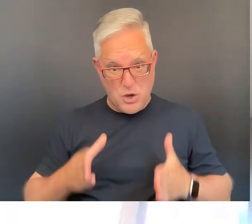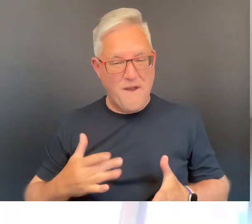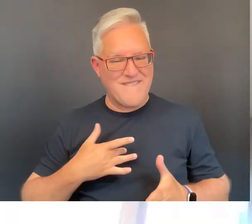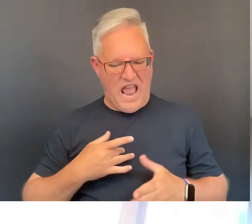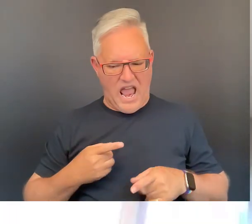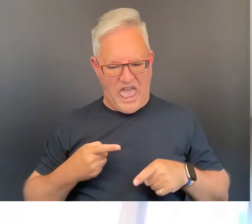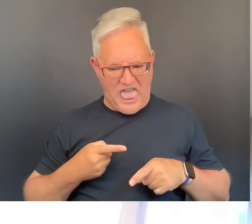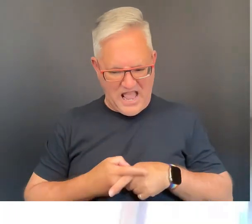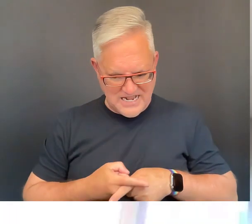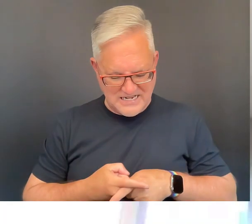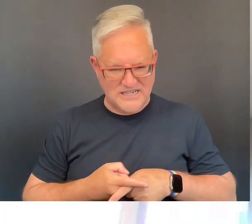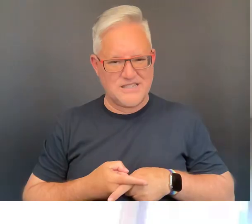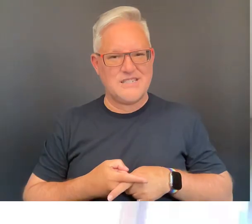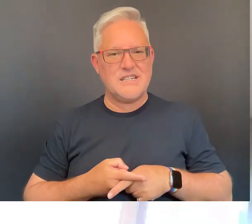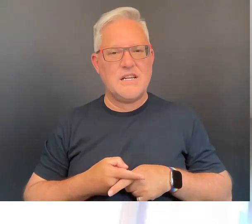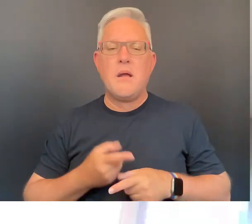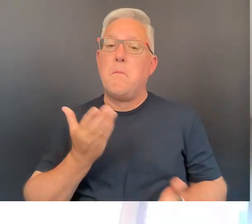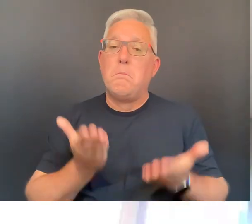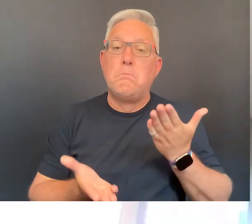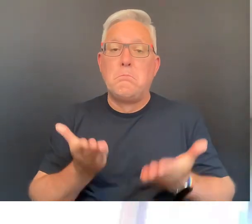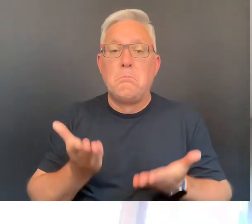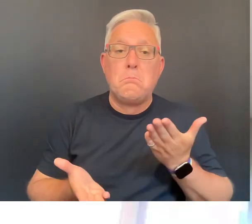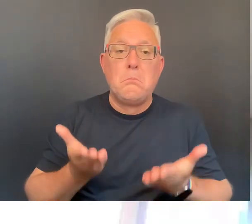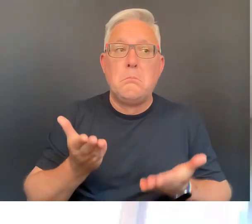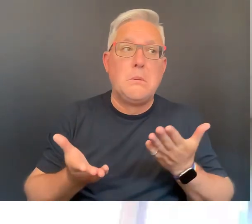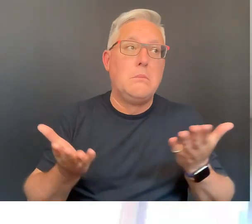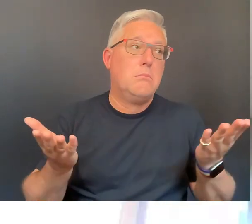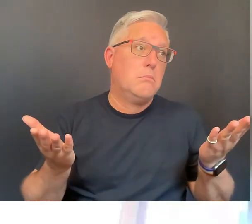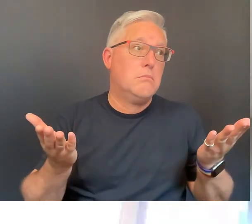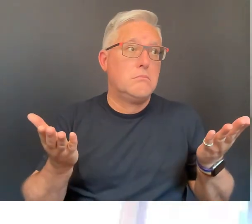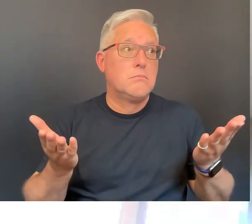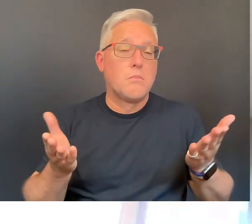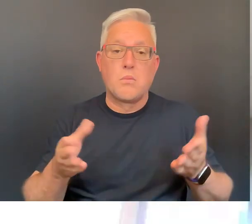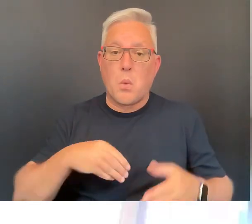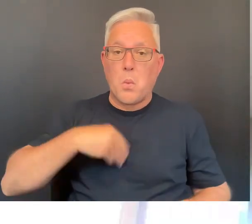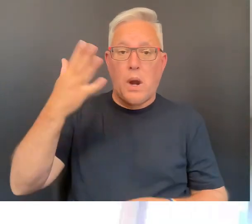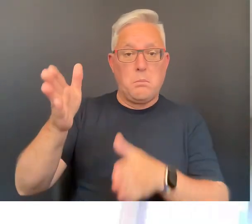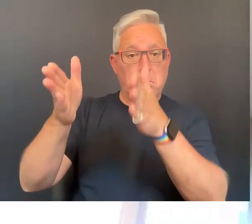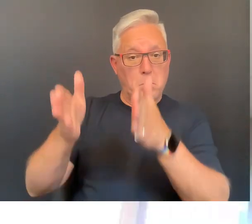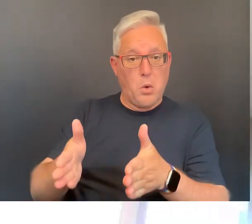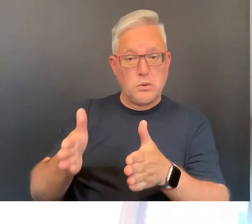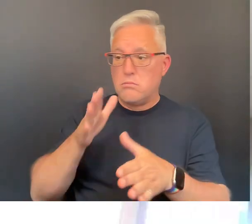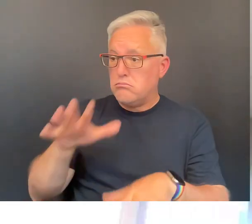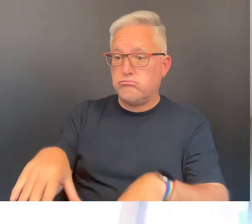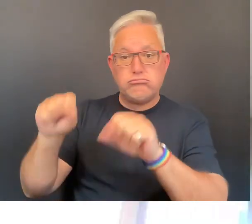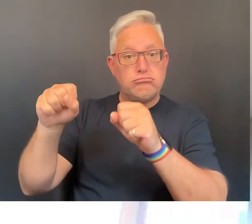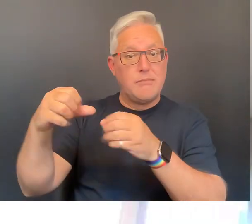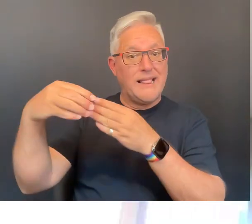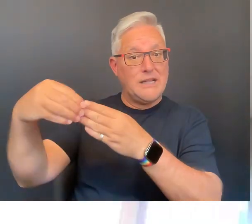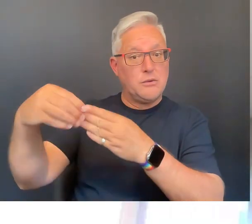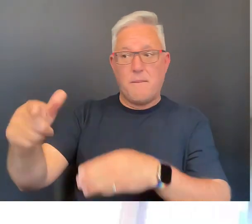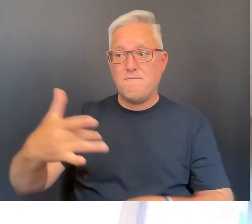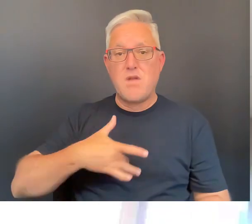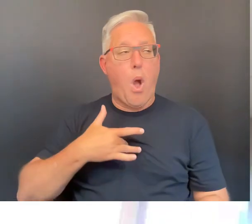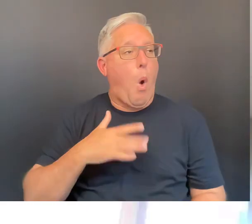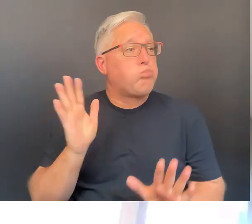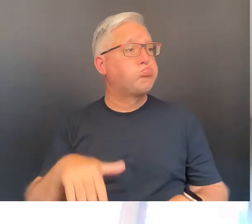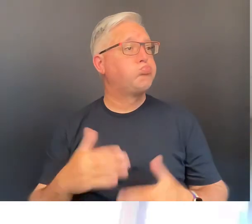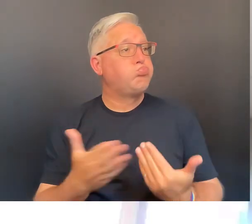like it's confirmed for leader of standard white person,